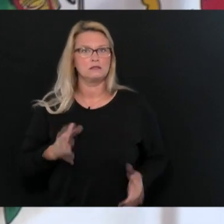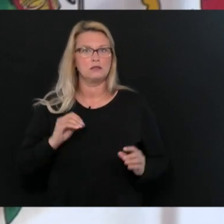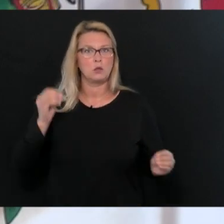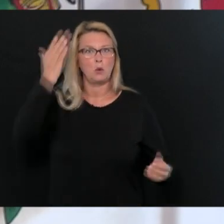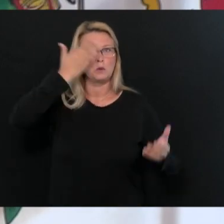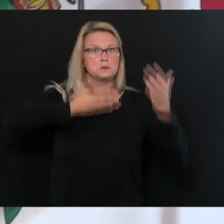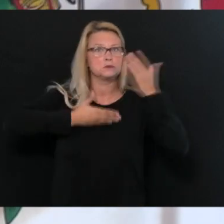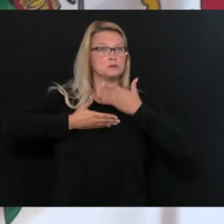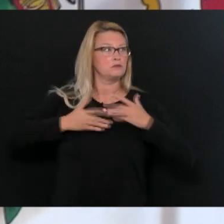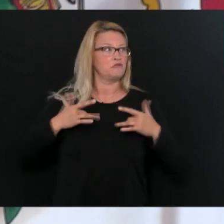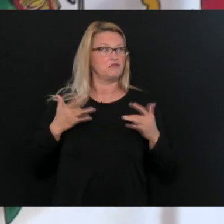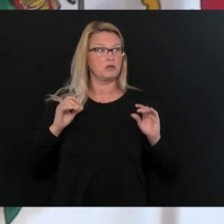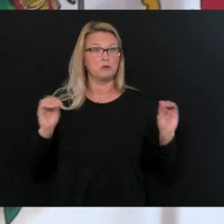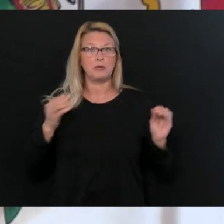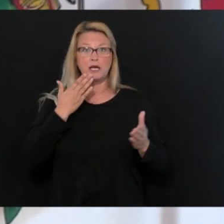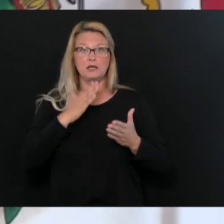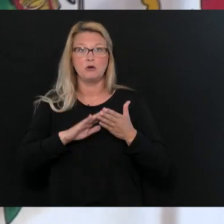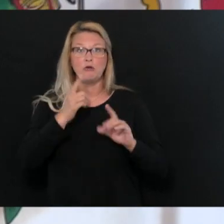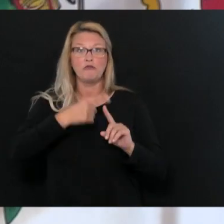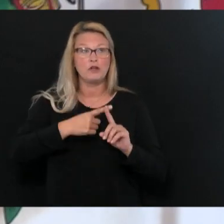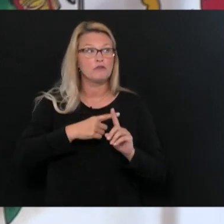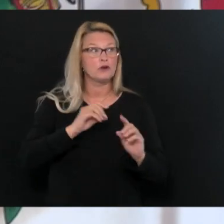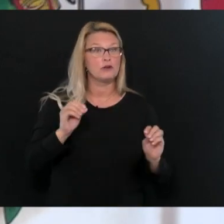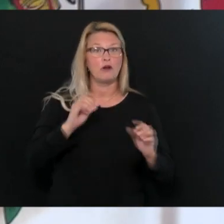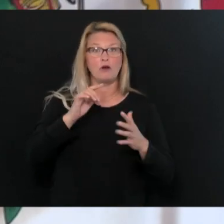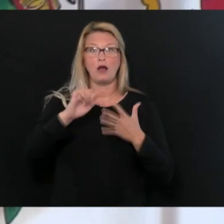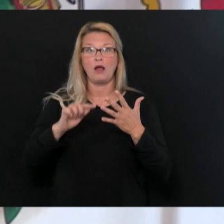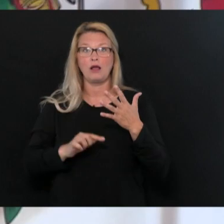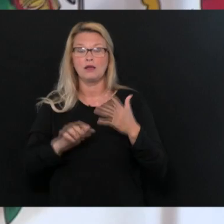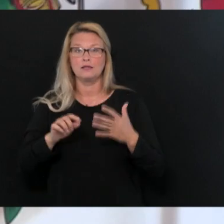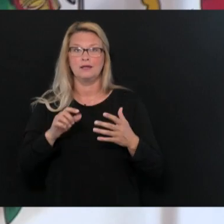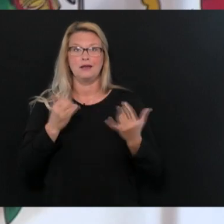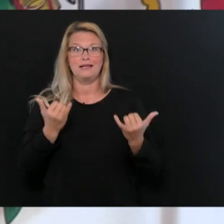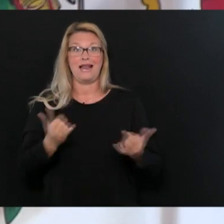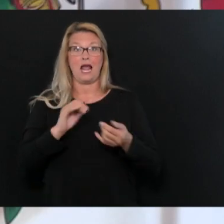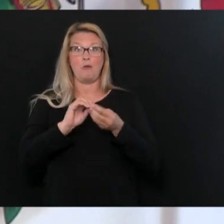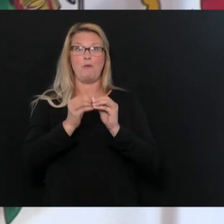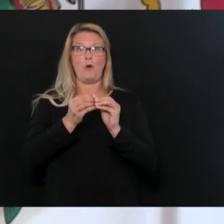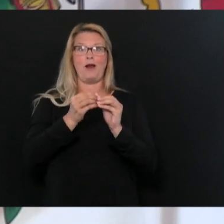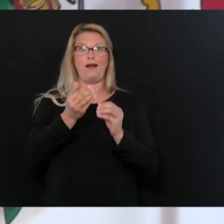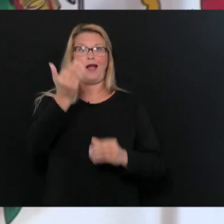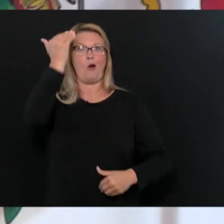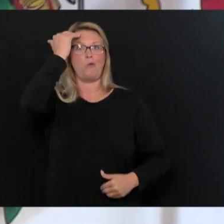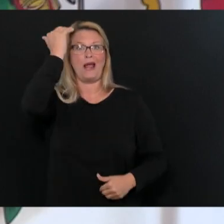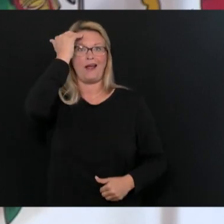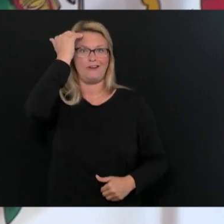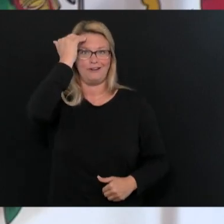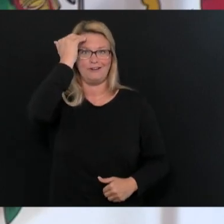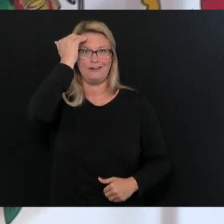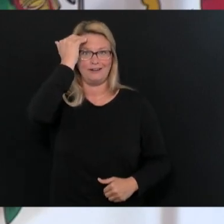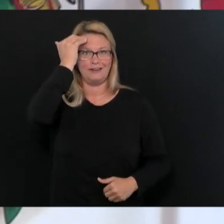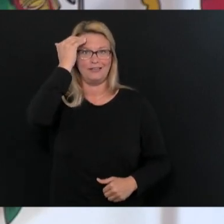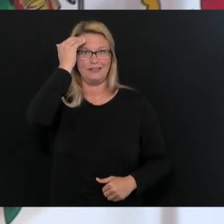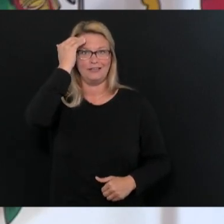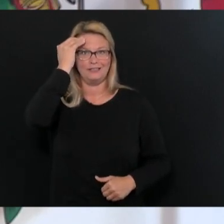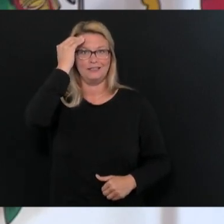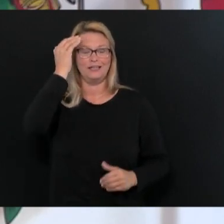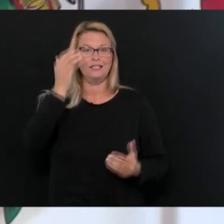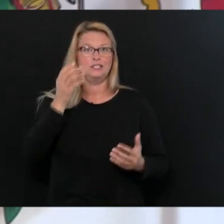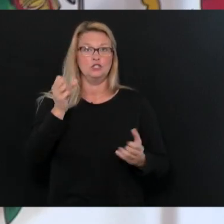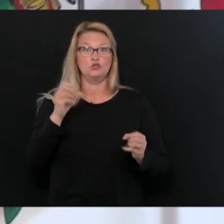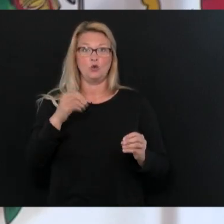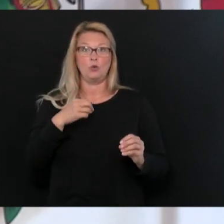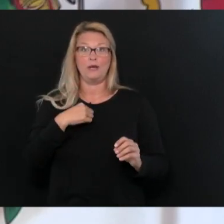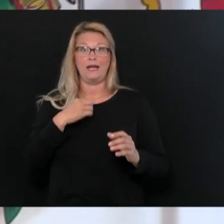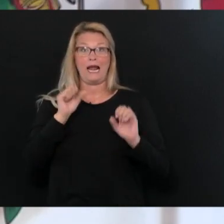getting people to really be more aware, and really we're catching this earlier, and